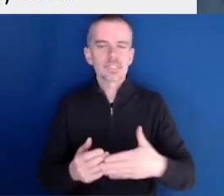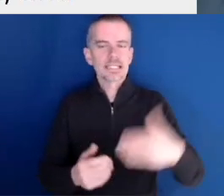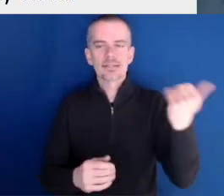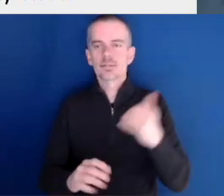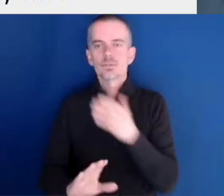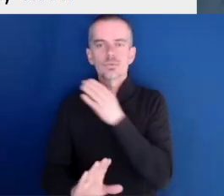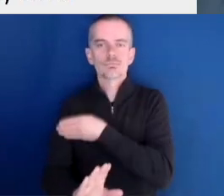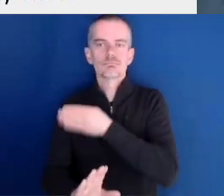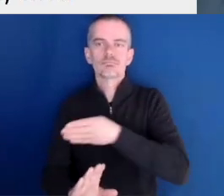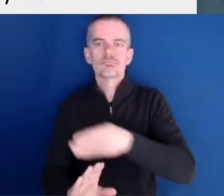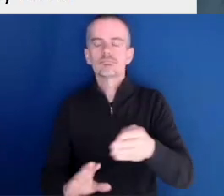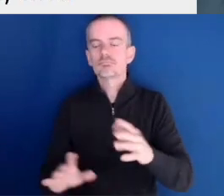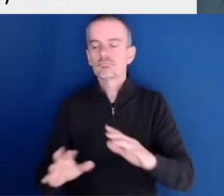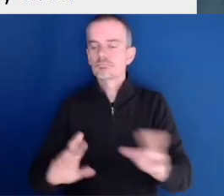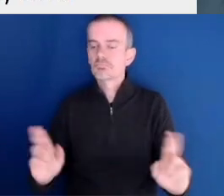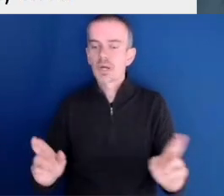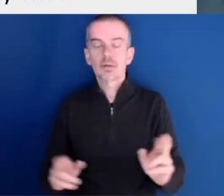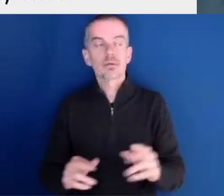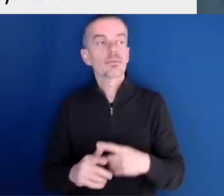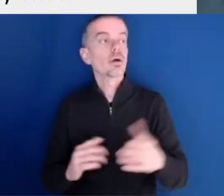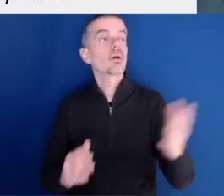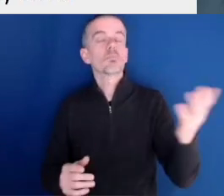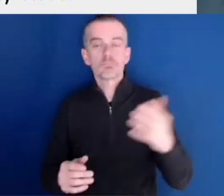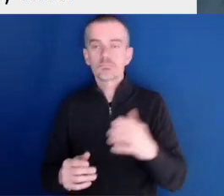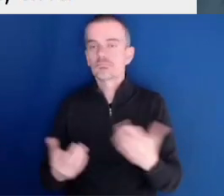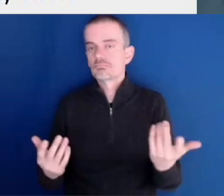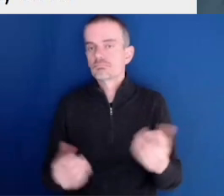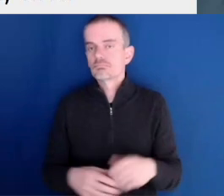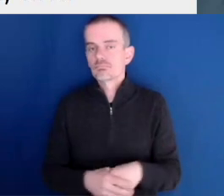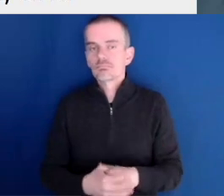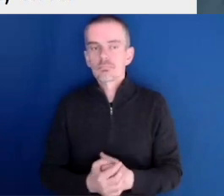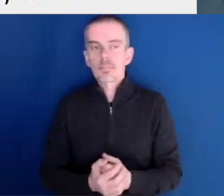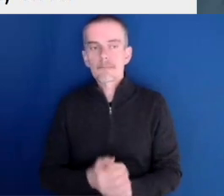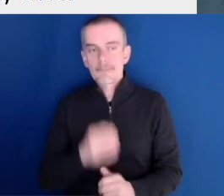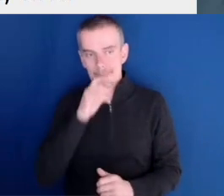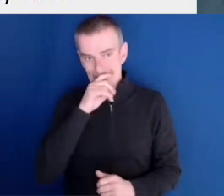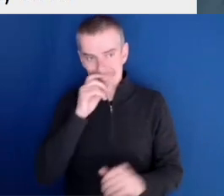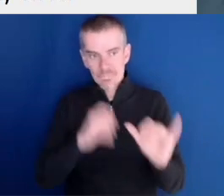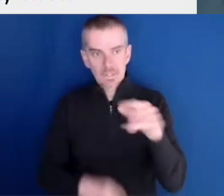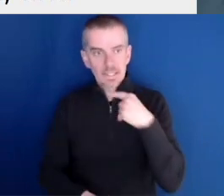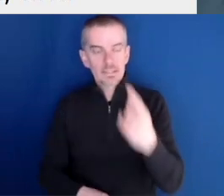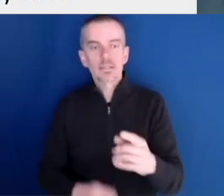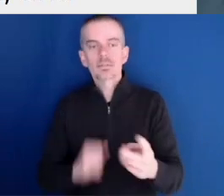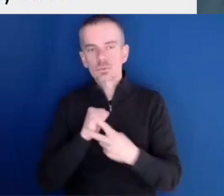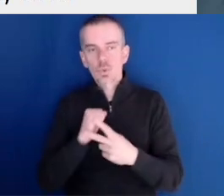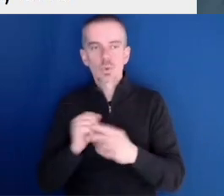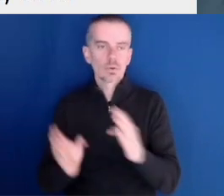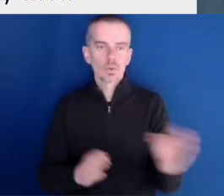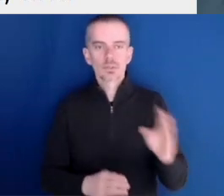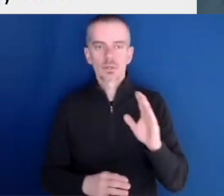it uh, beforehand, along the way. And as I said, storing and organizing